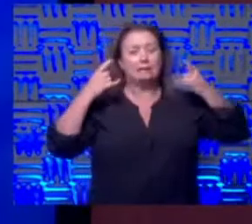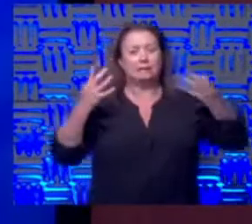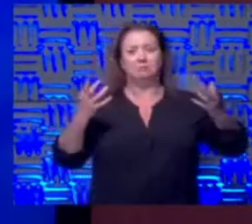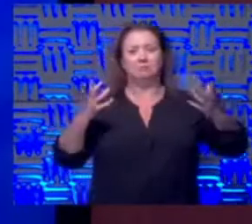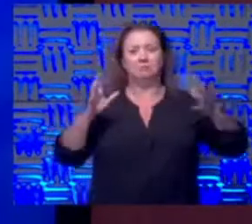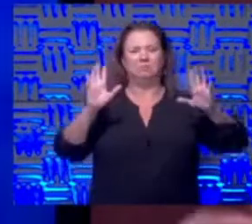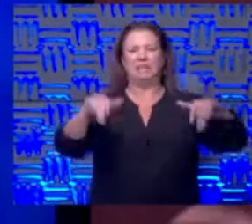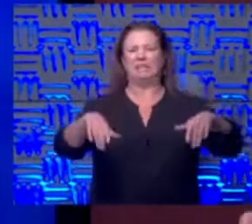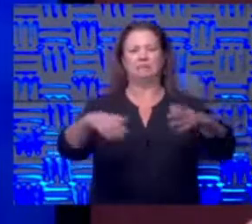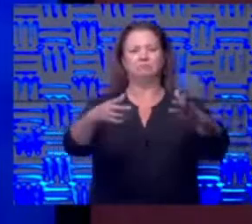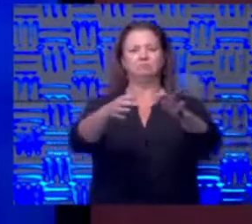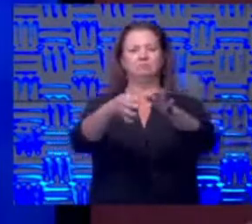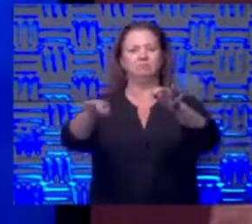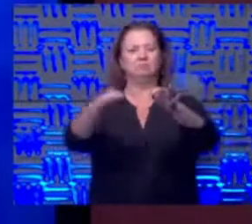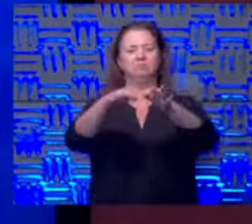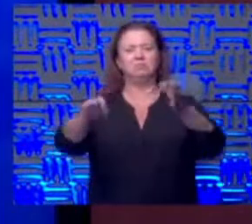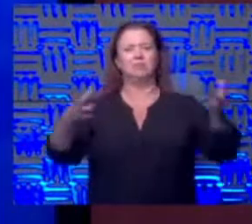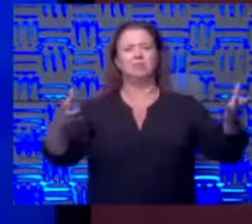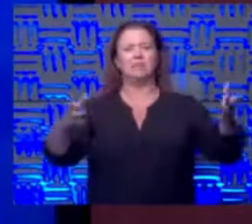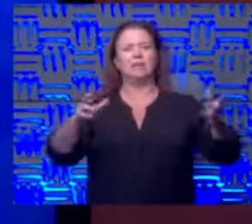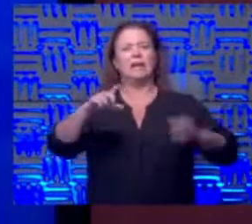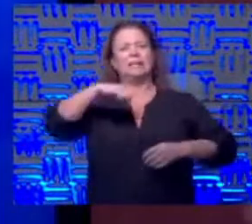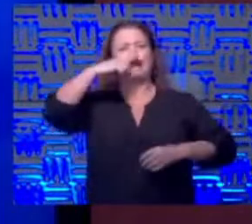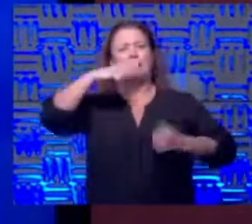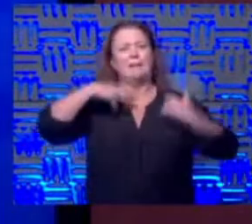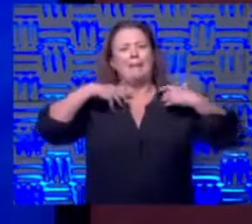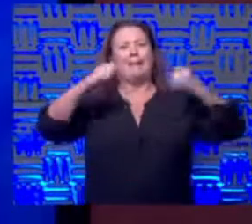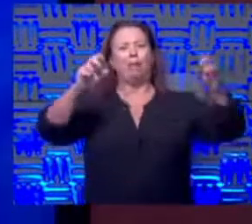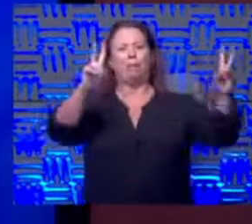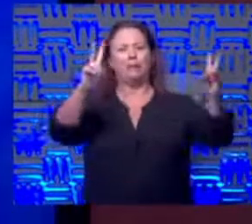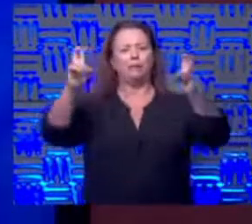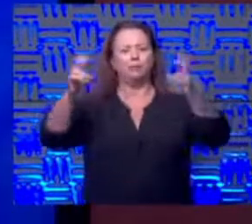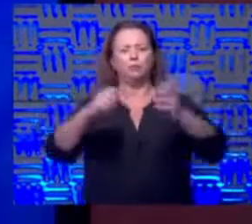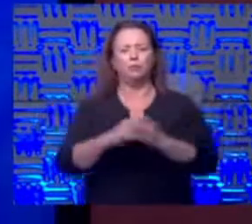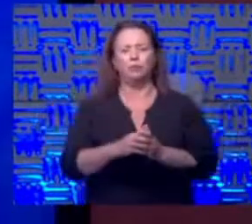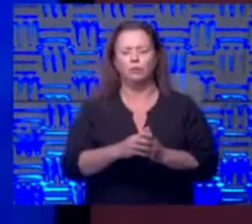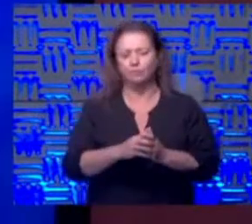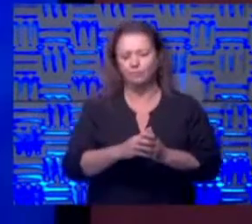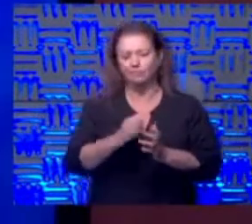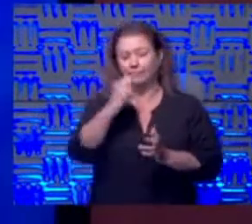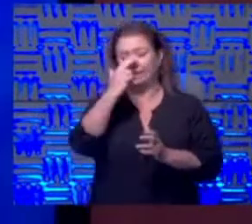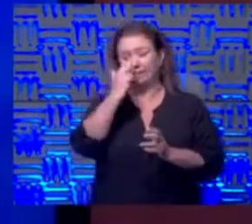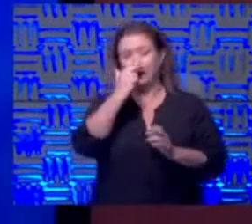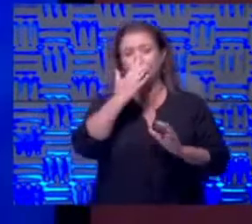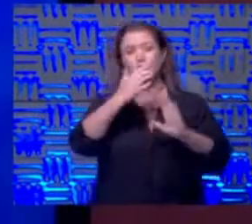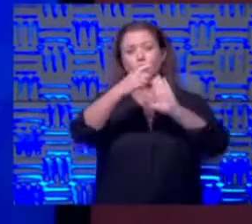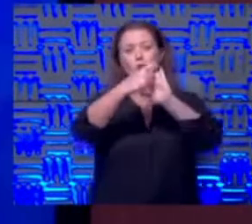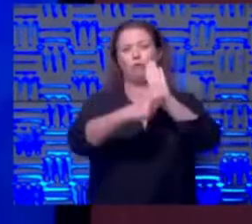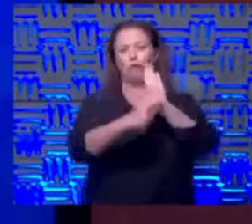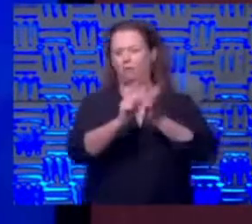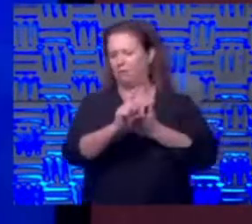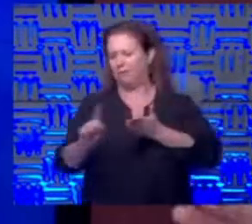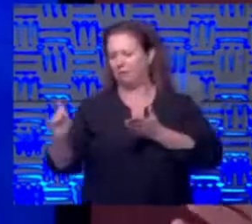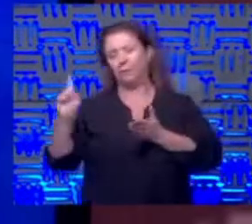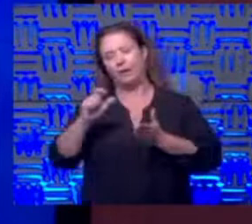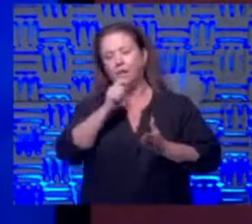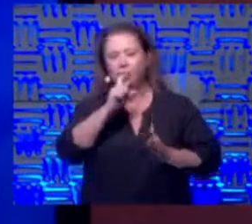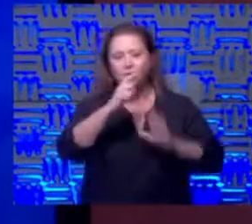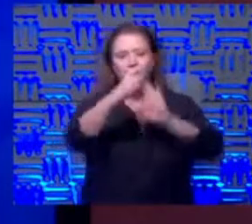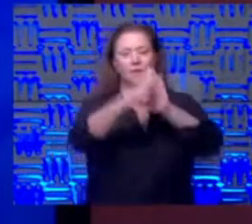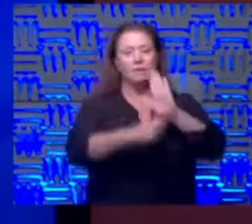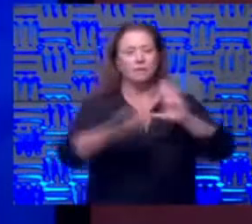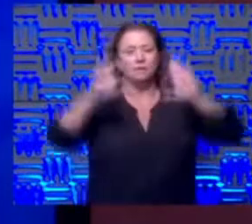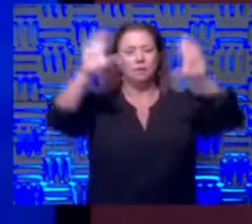if it's a statement. It doesn't need to be a statement. No. This is a public health issue. It's funny. There was a really good article this last week. I don't know if it's funny, but it's